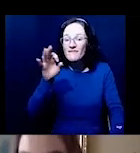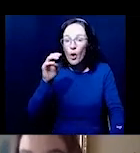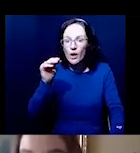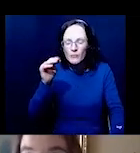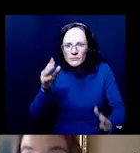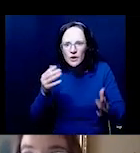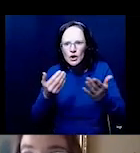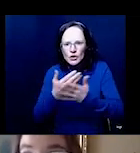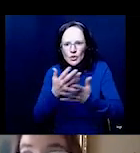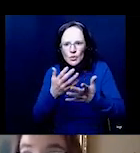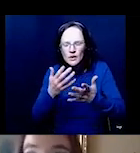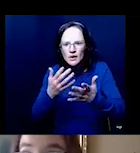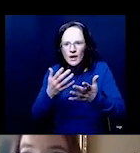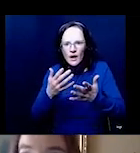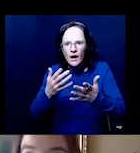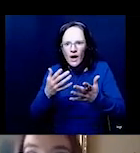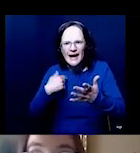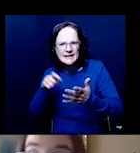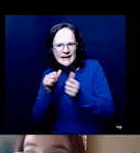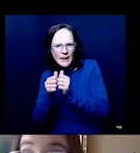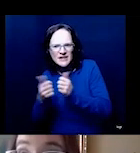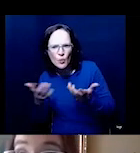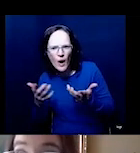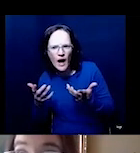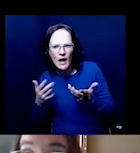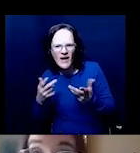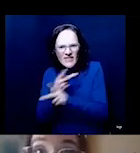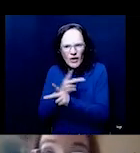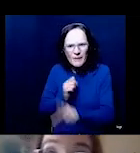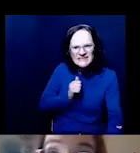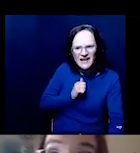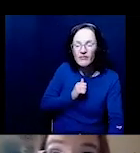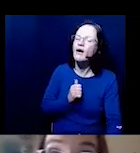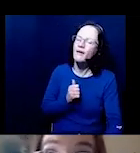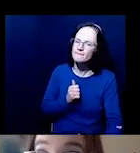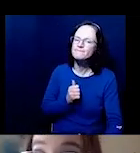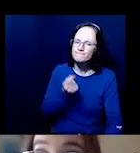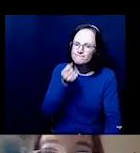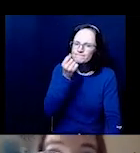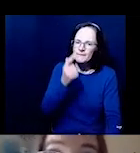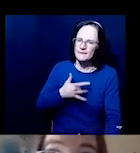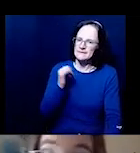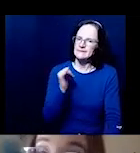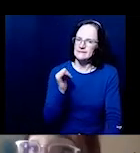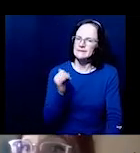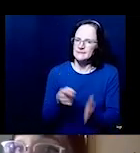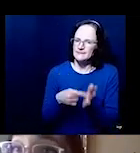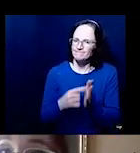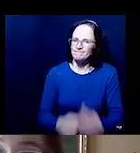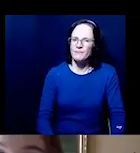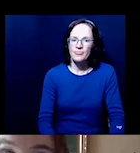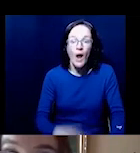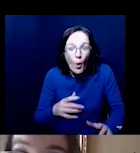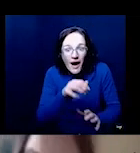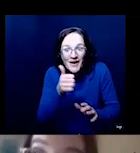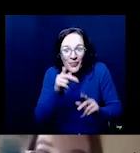that yet. So I feel for you. I understand. Yes. So I'm We gonna have, go. oh, Oh, there's another person